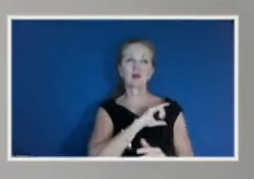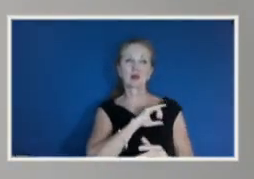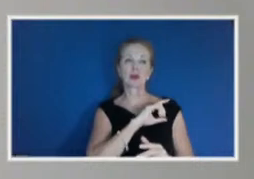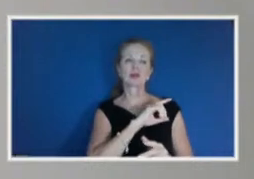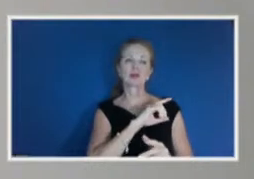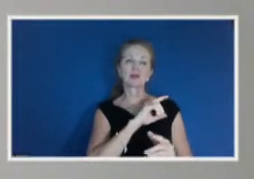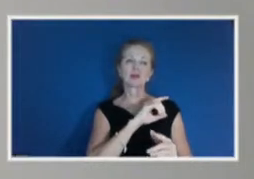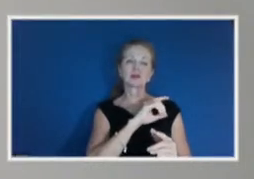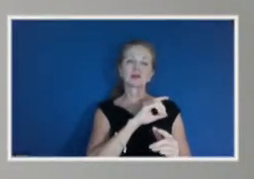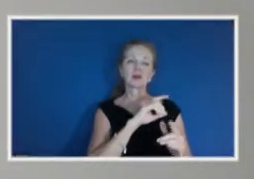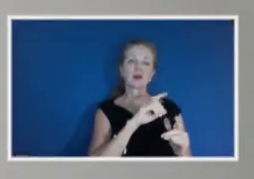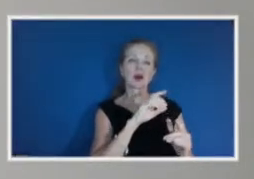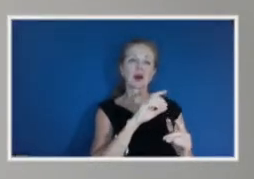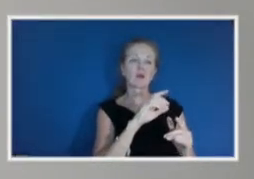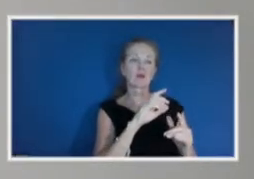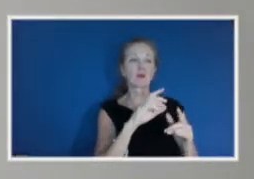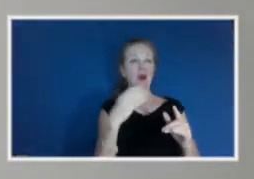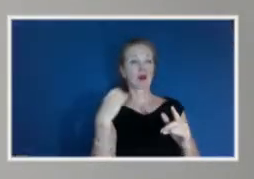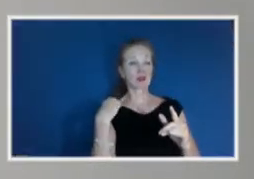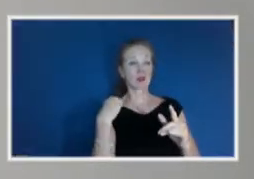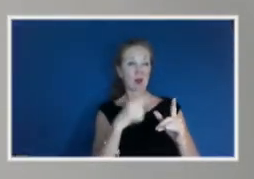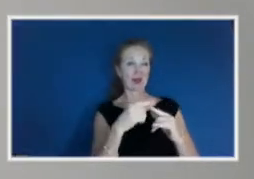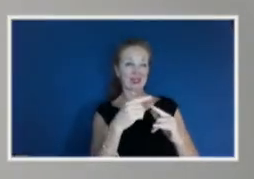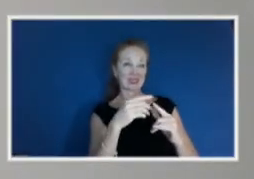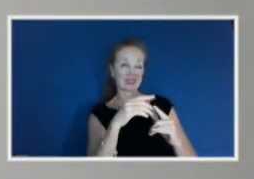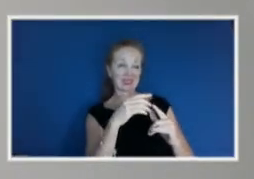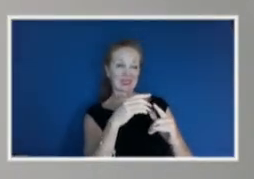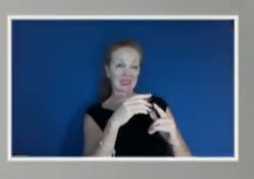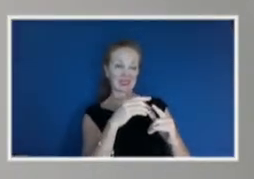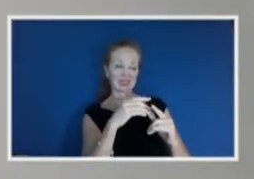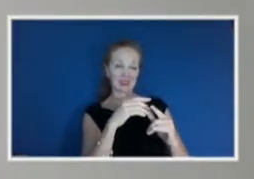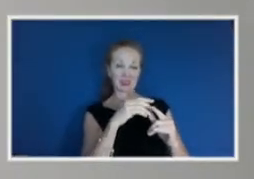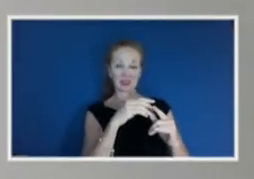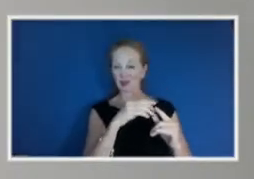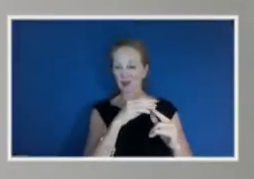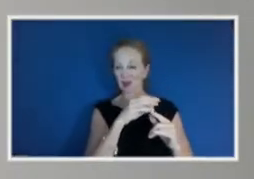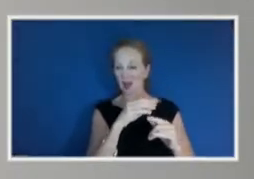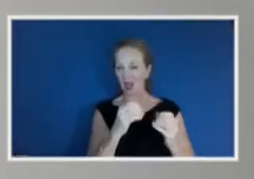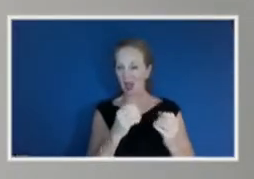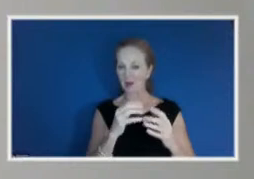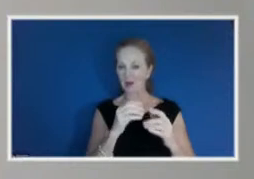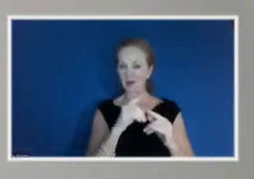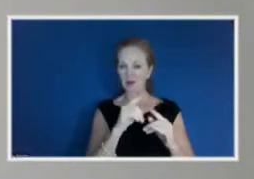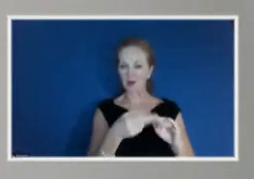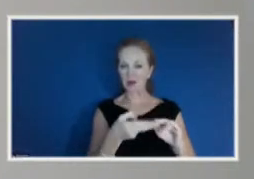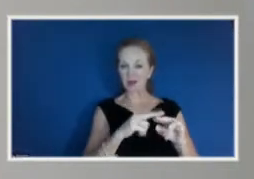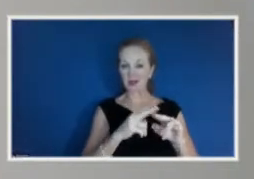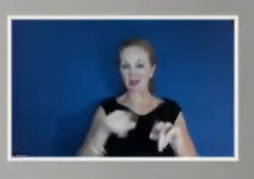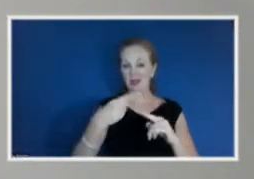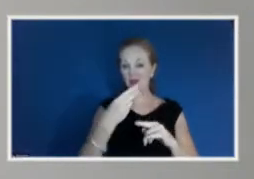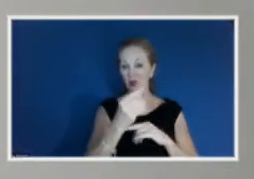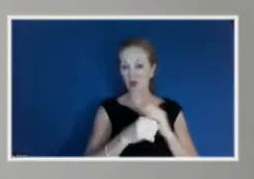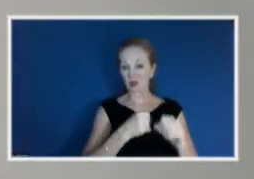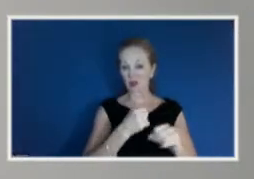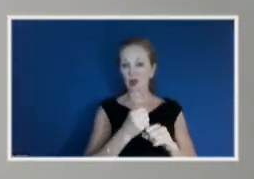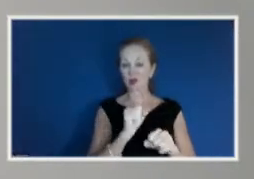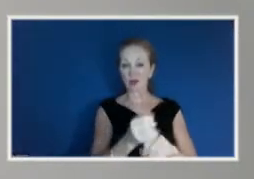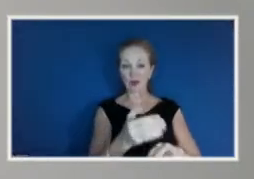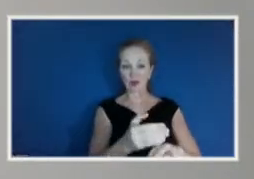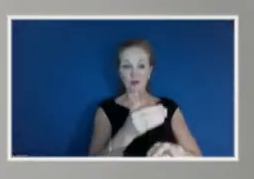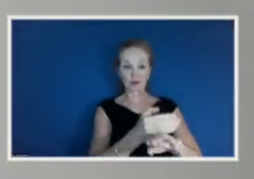6% Hispanic police officers. And actually that number has gone up over the last couple of years. So we're making progress